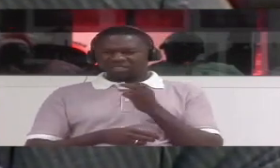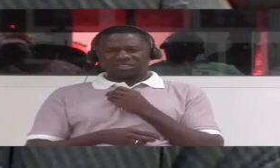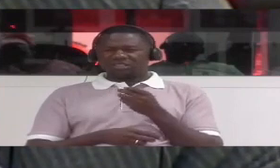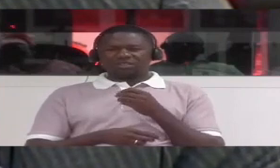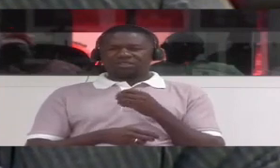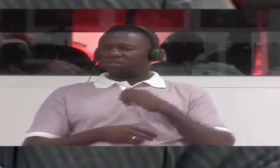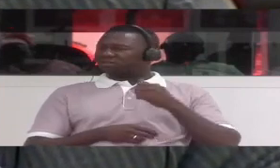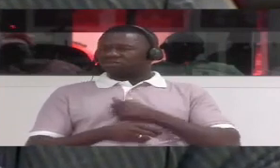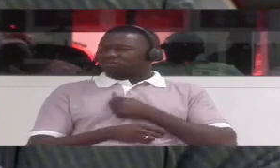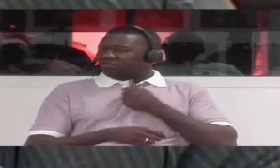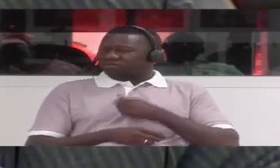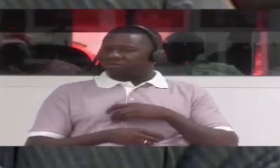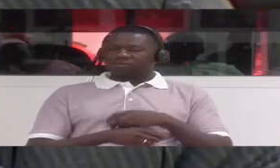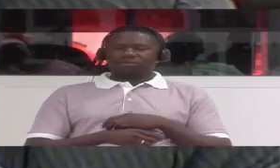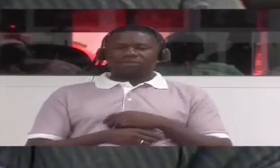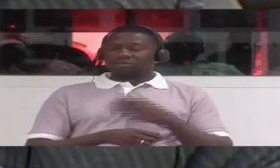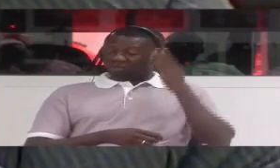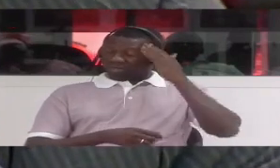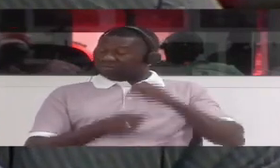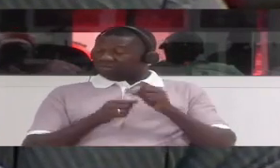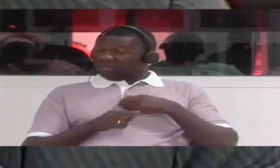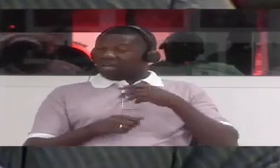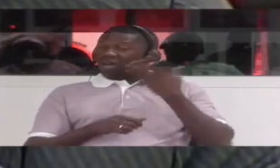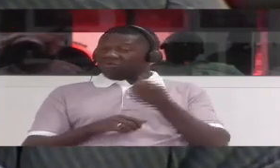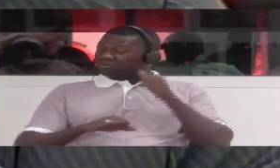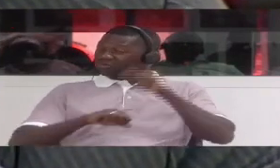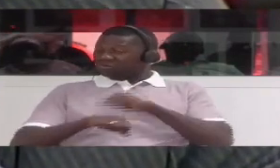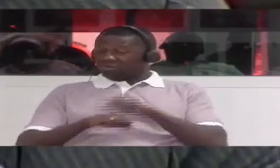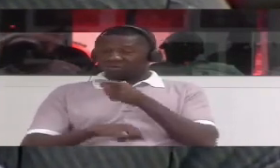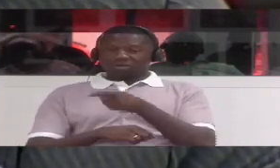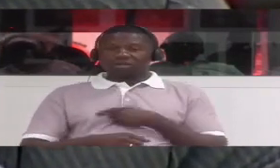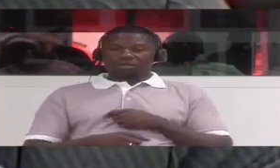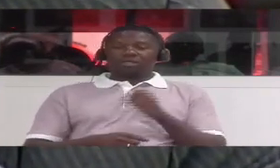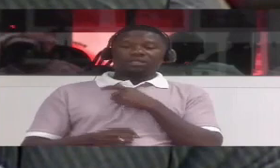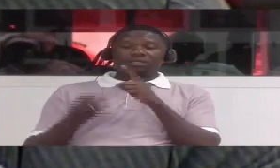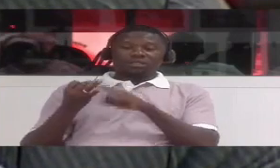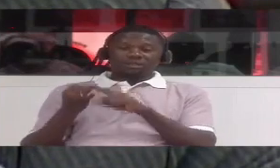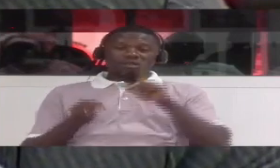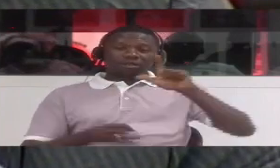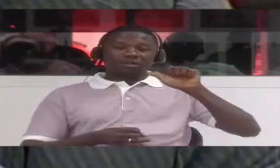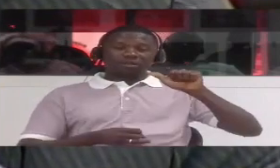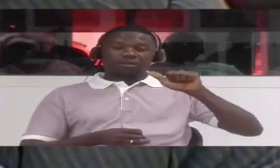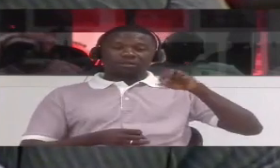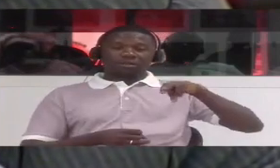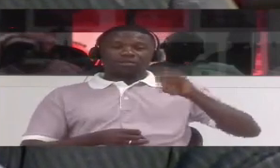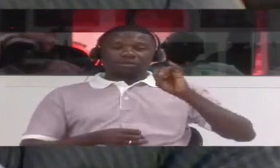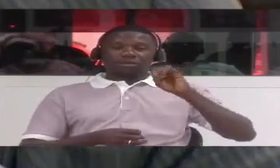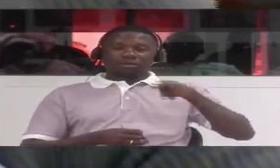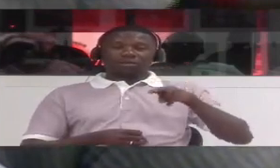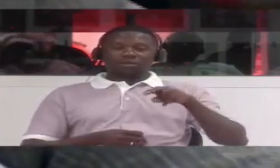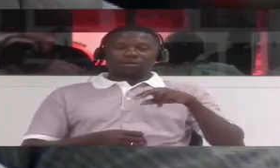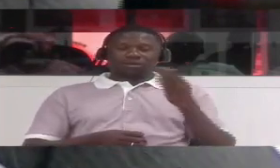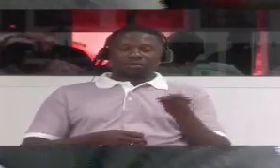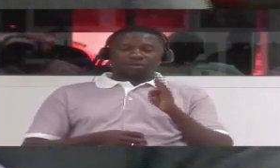tortured. And that was all. And there's this Lamin Bojang, who was also a staff of MRC, I remember. And that was a